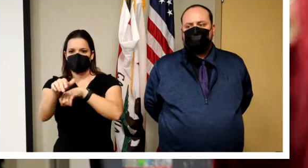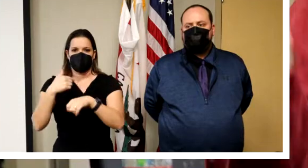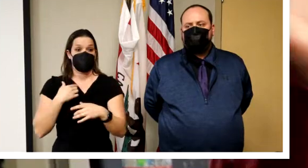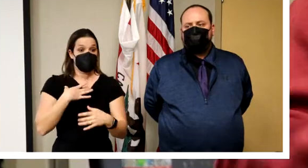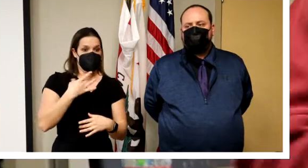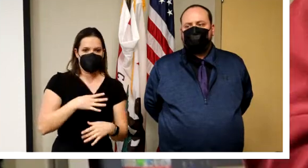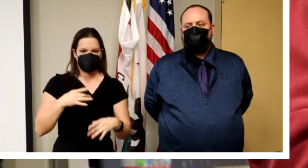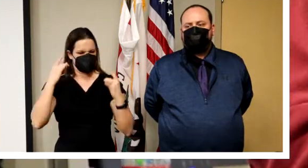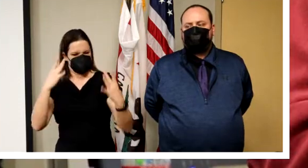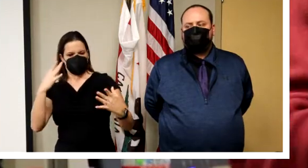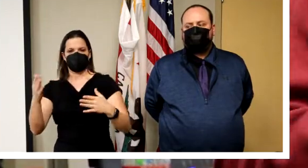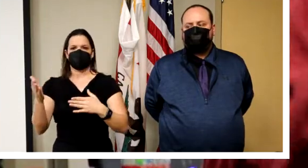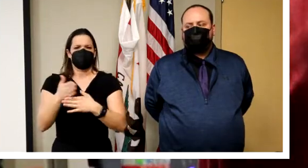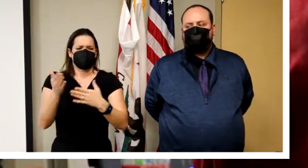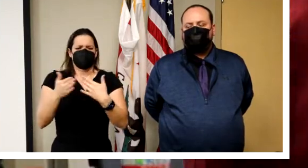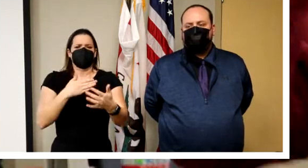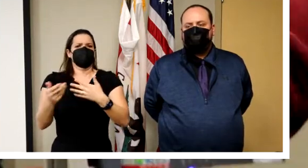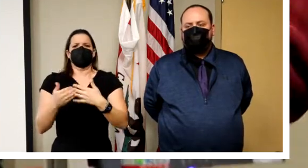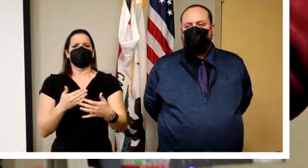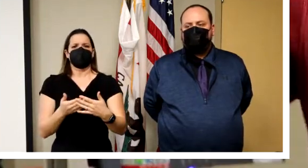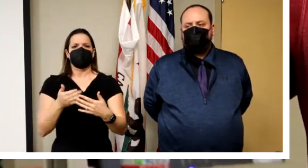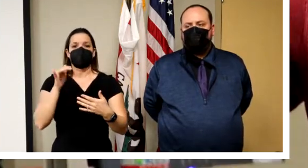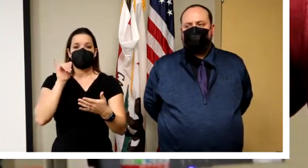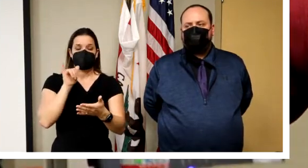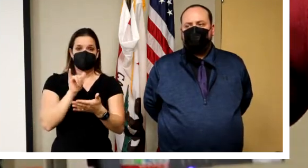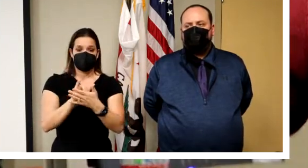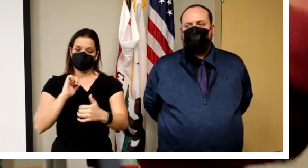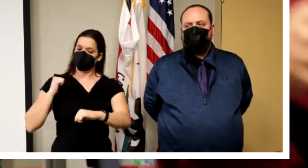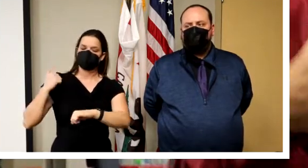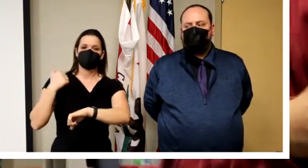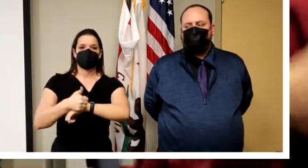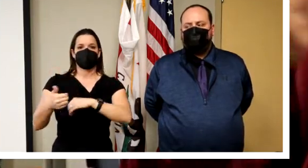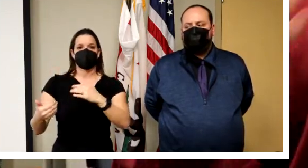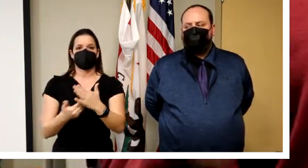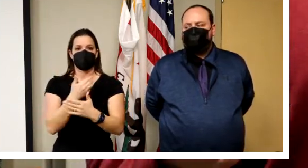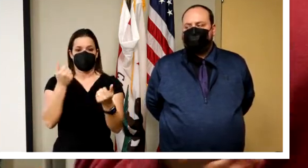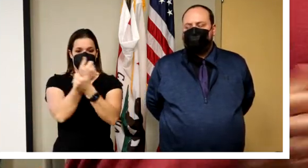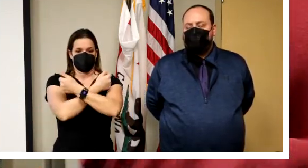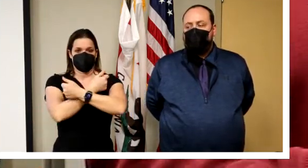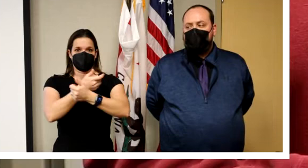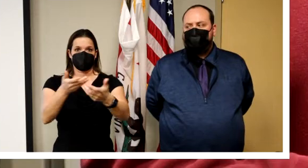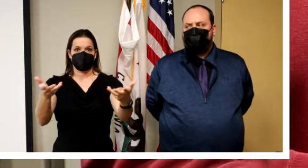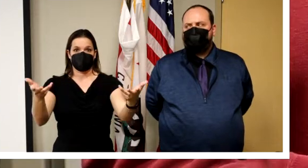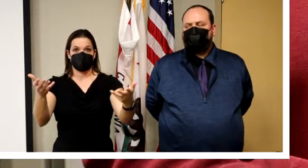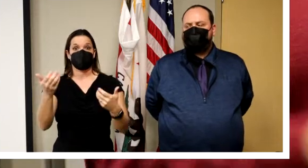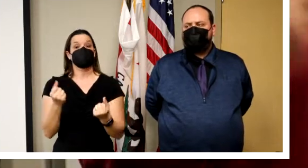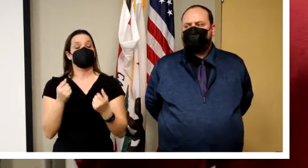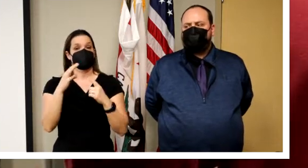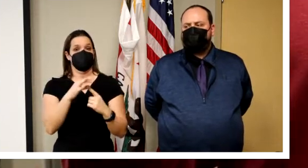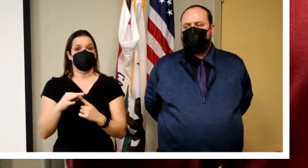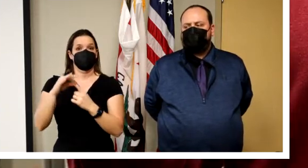them or anywhere in between. That standard has been set. And so when a lot of special districts